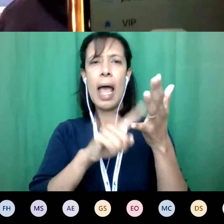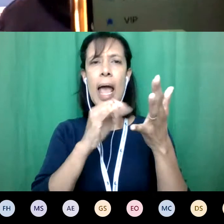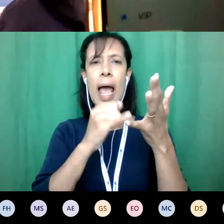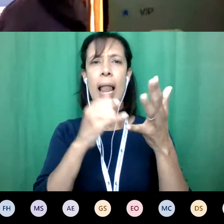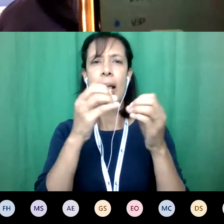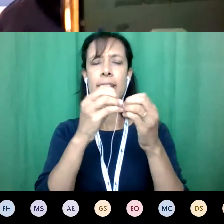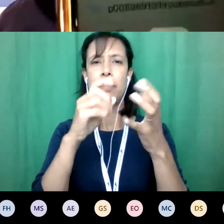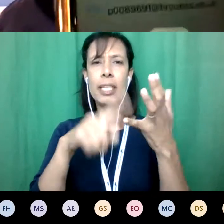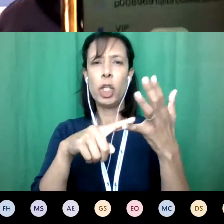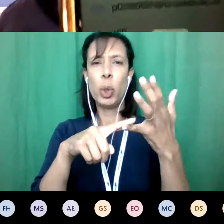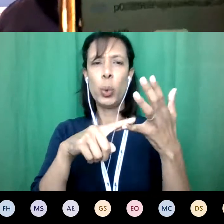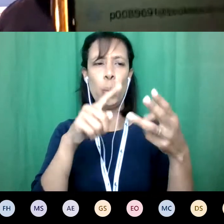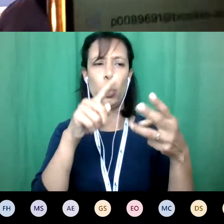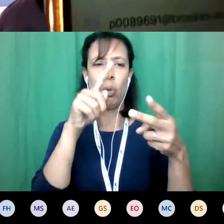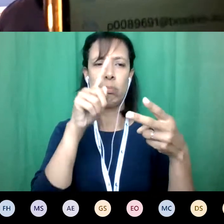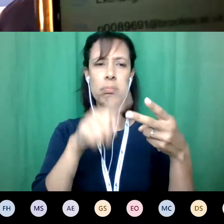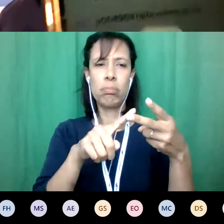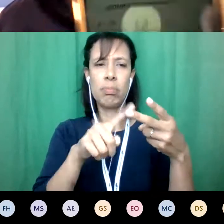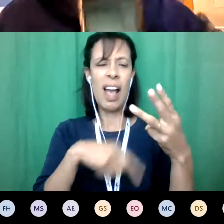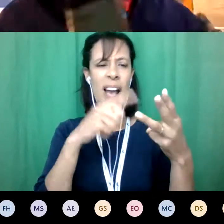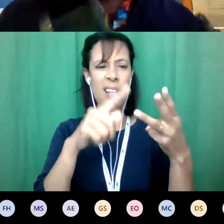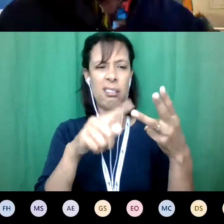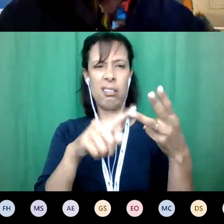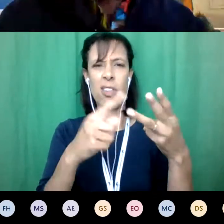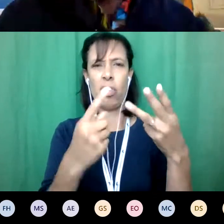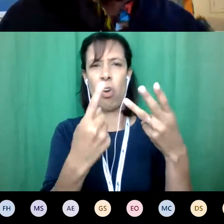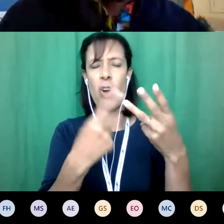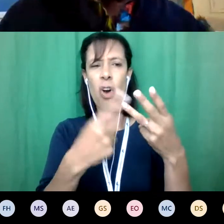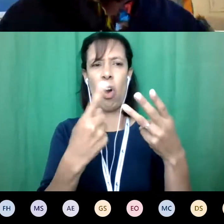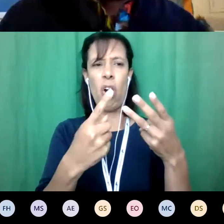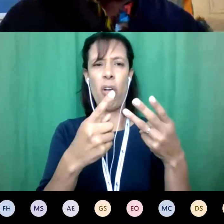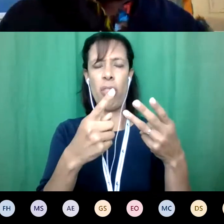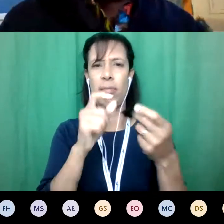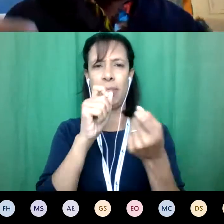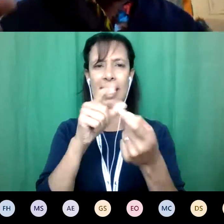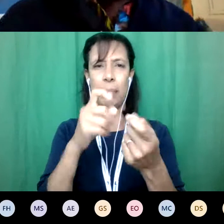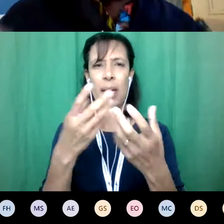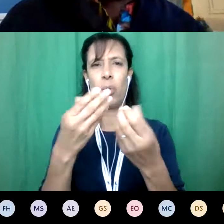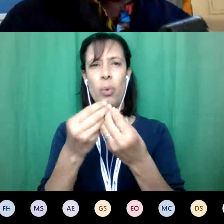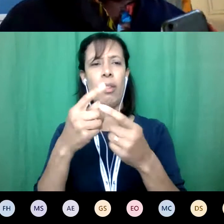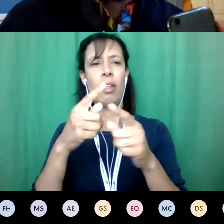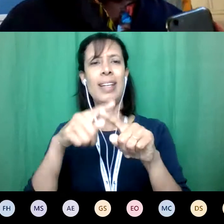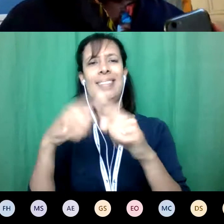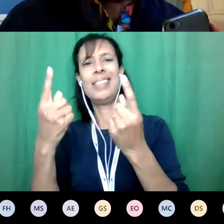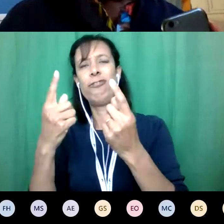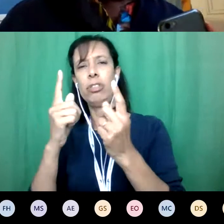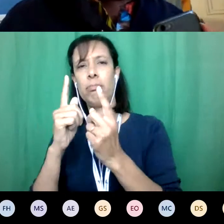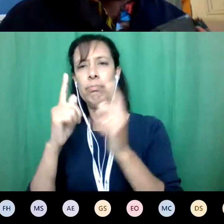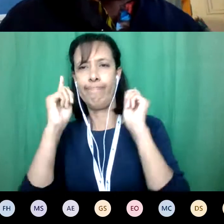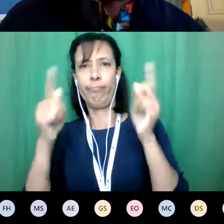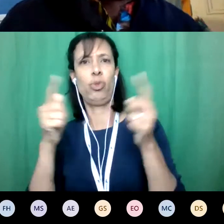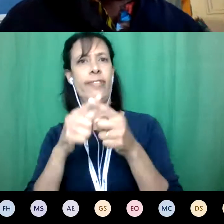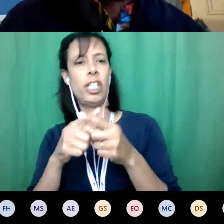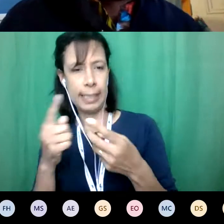Outlook account, and I've got another account with another university. So it's all on the same phone, and I can move